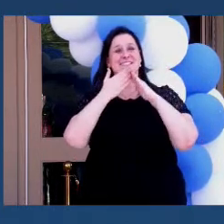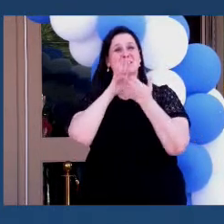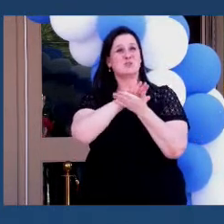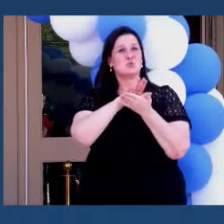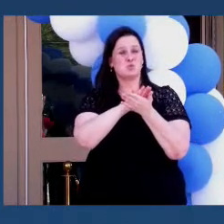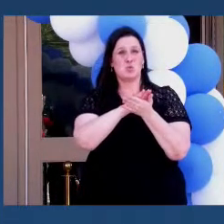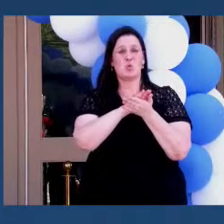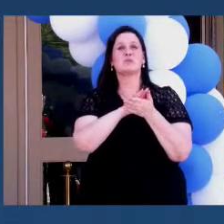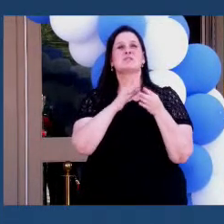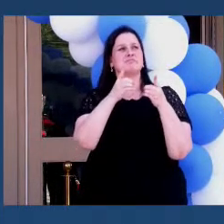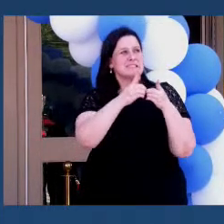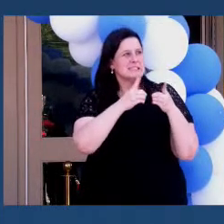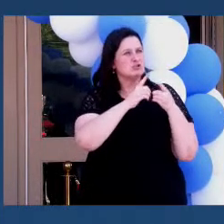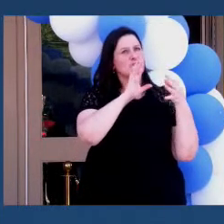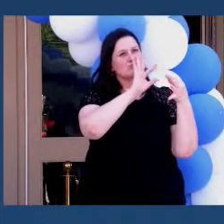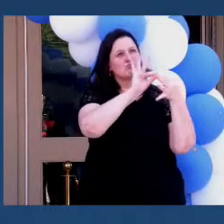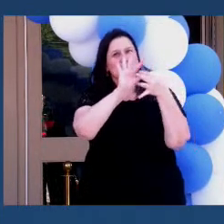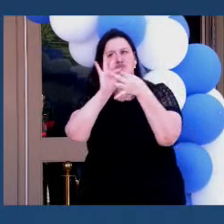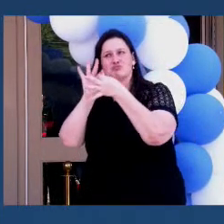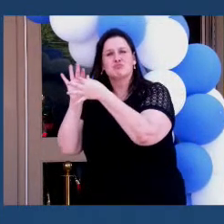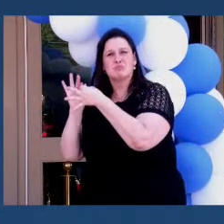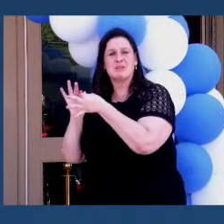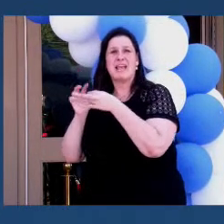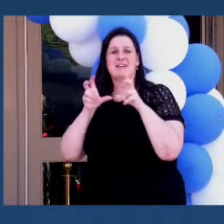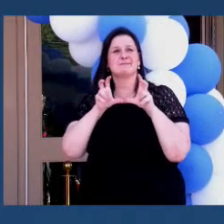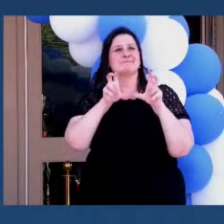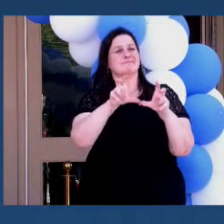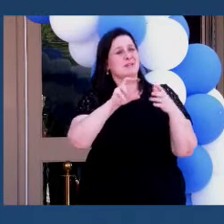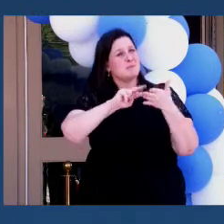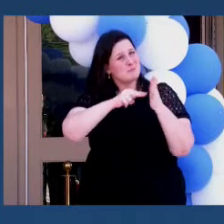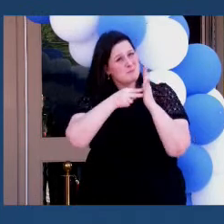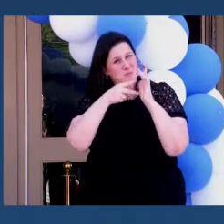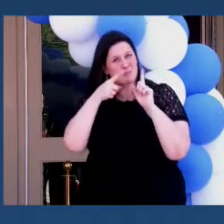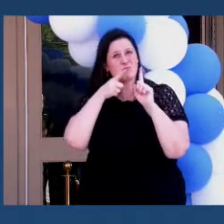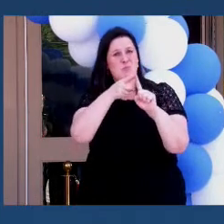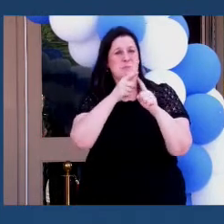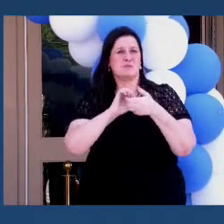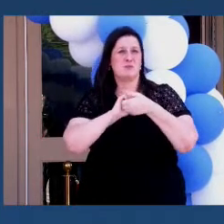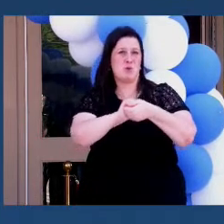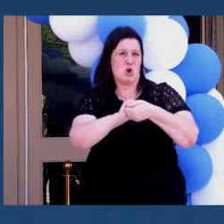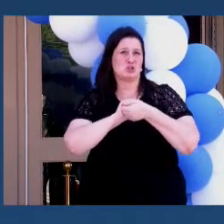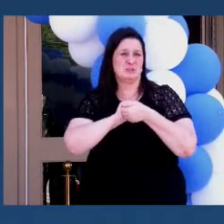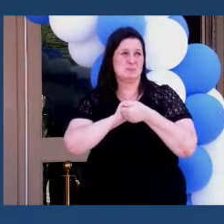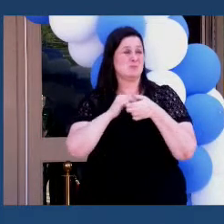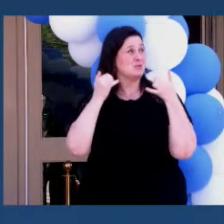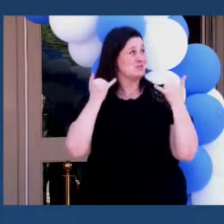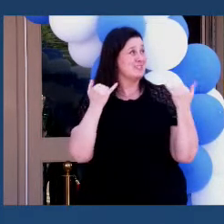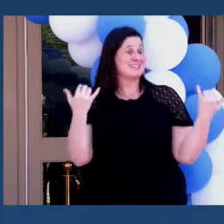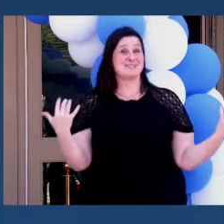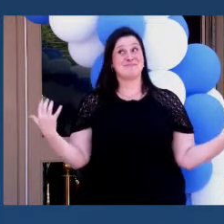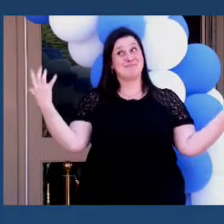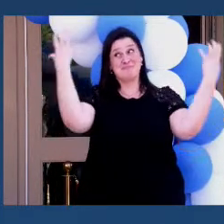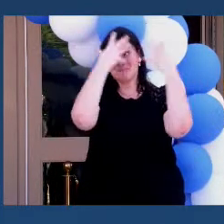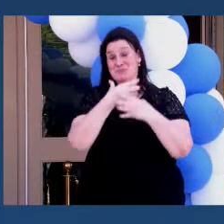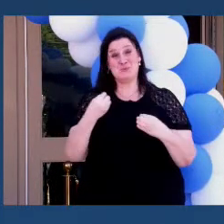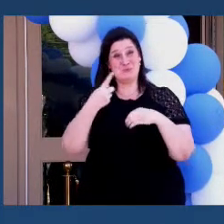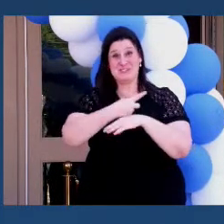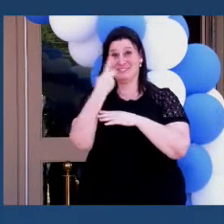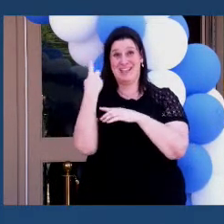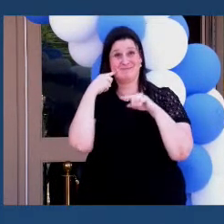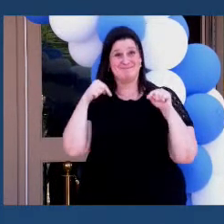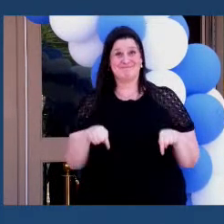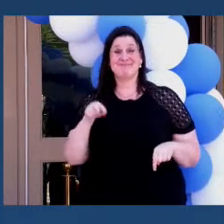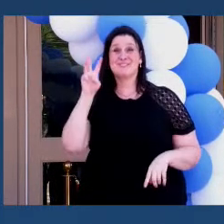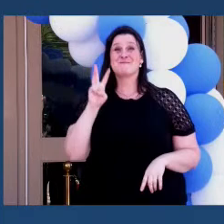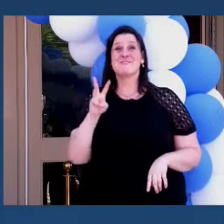lines, and invests in purposeful partnerships. Today is a beautiful day in Wilmington. Let's